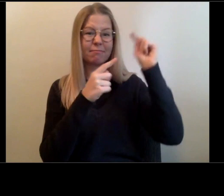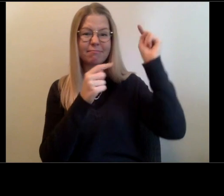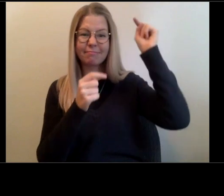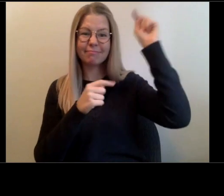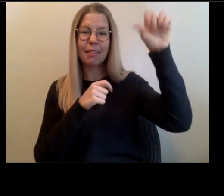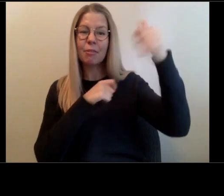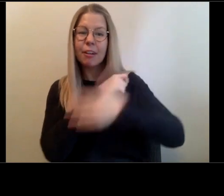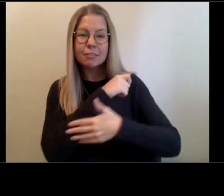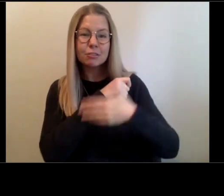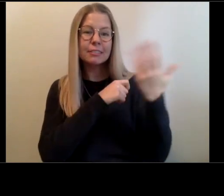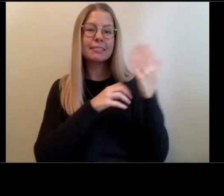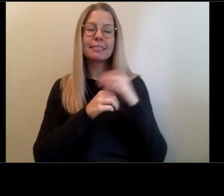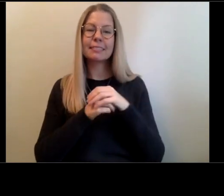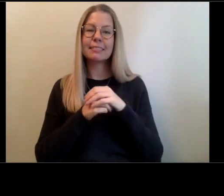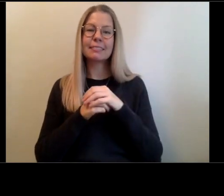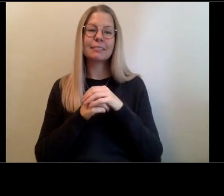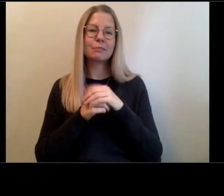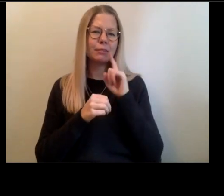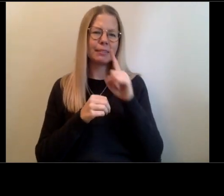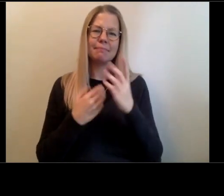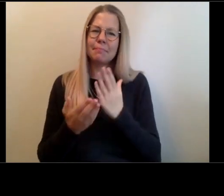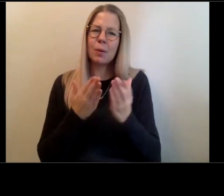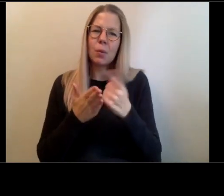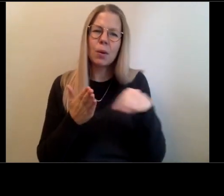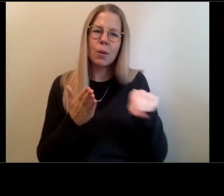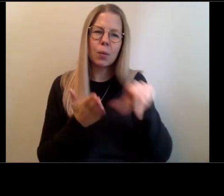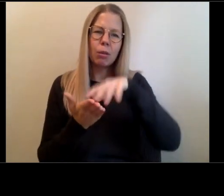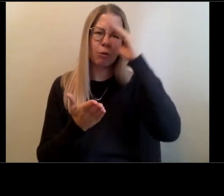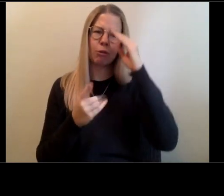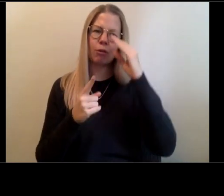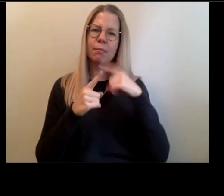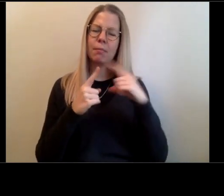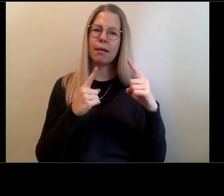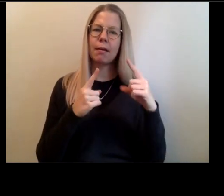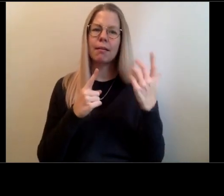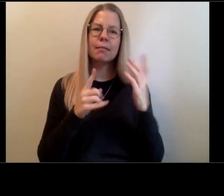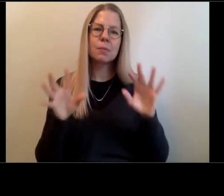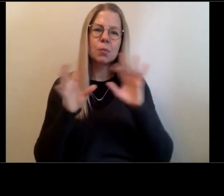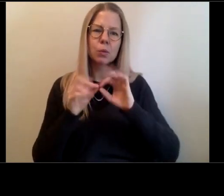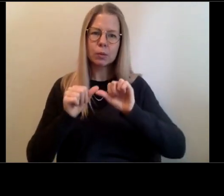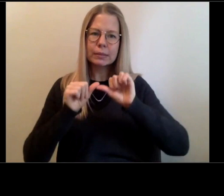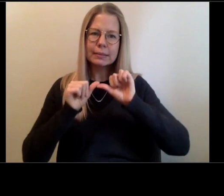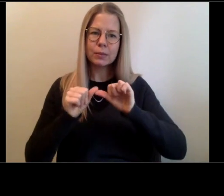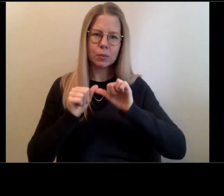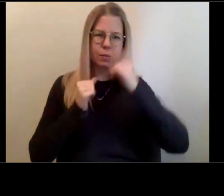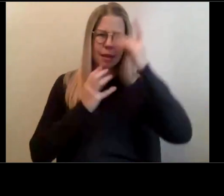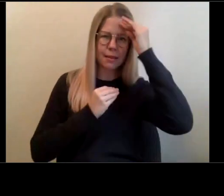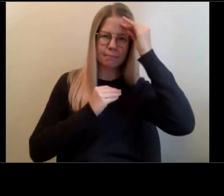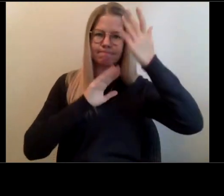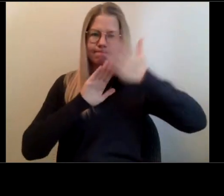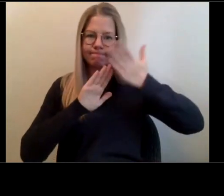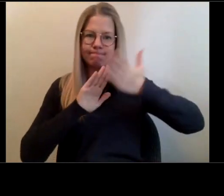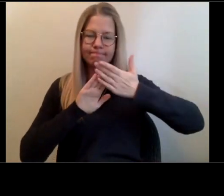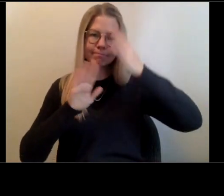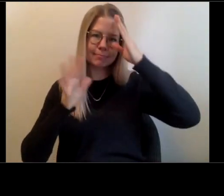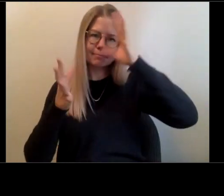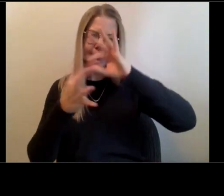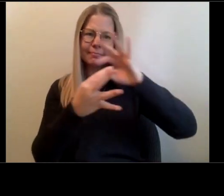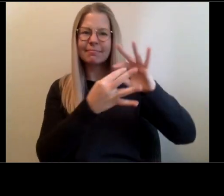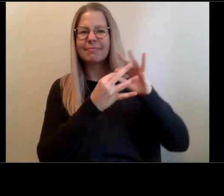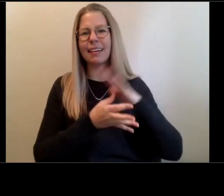the business of actually continuing to engage that I think is really important. And I can't